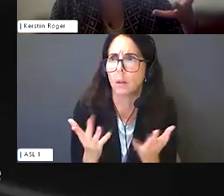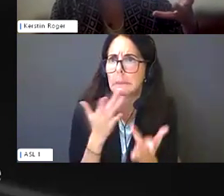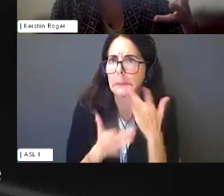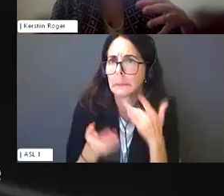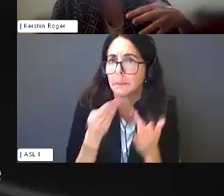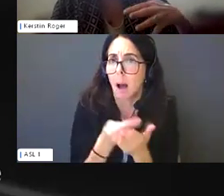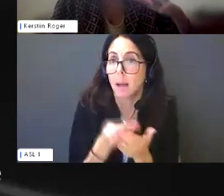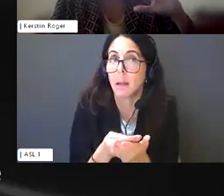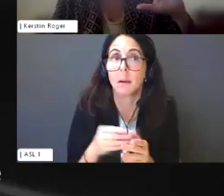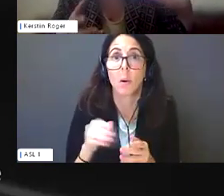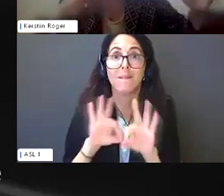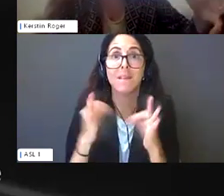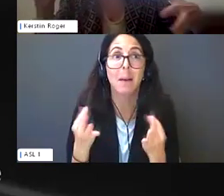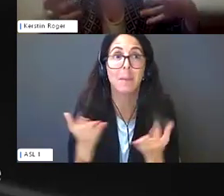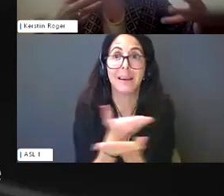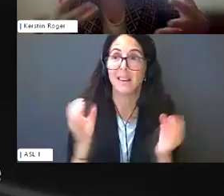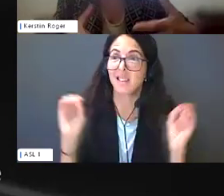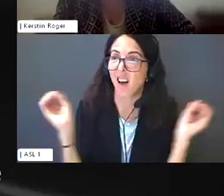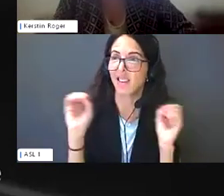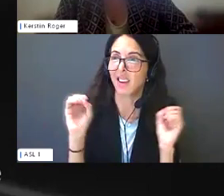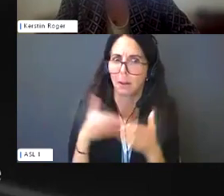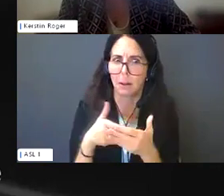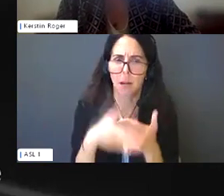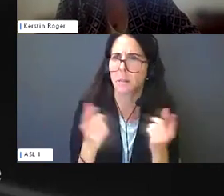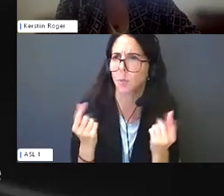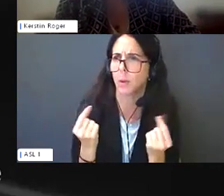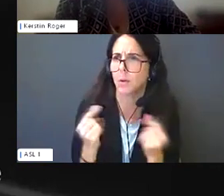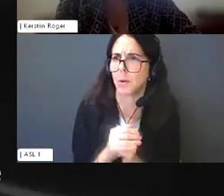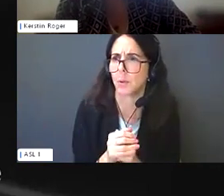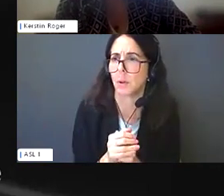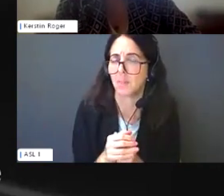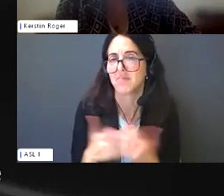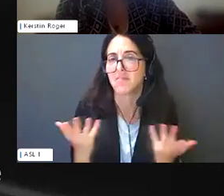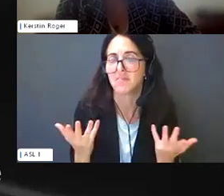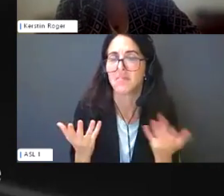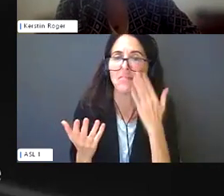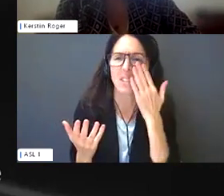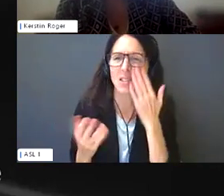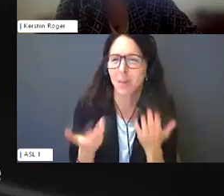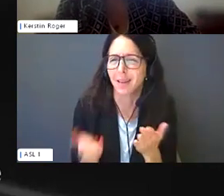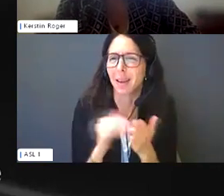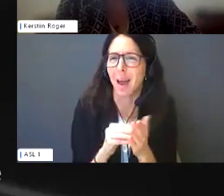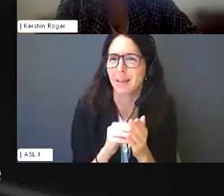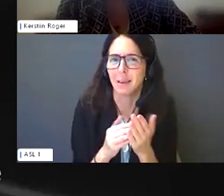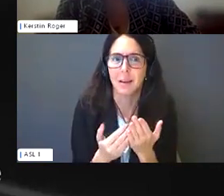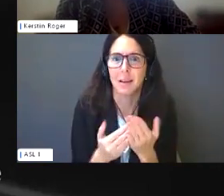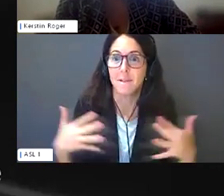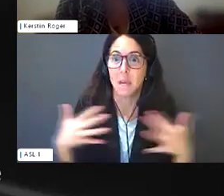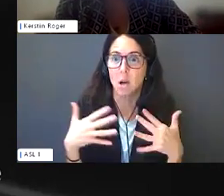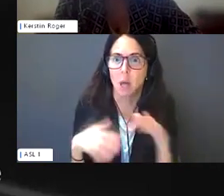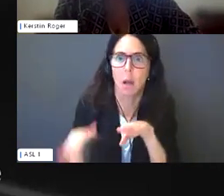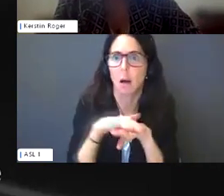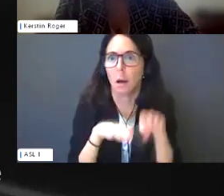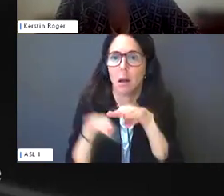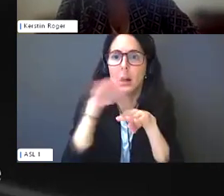have other family here. And so there is that kind of a ripple effect of fears that escalate. So